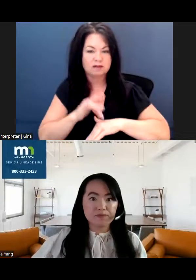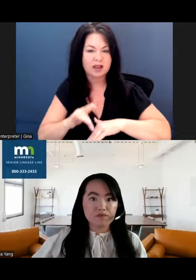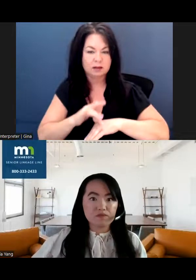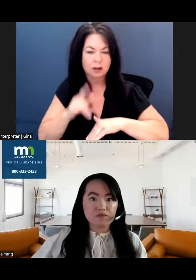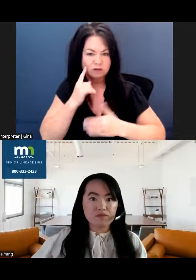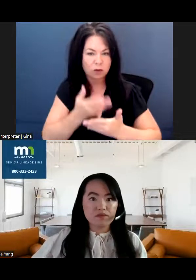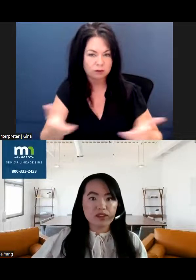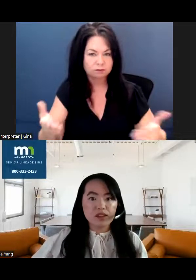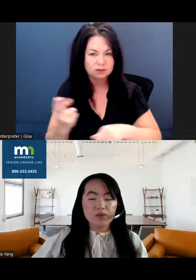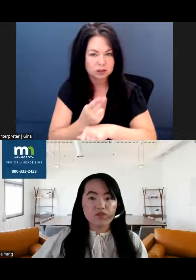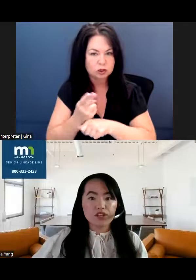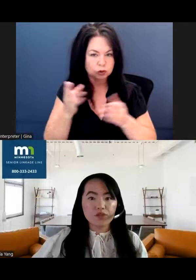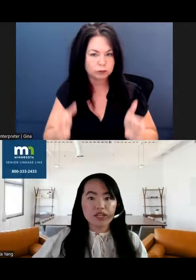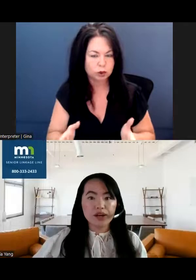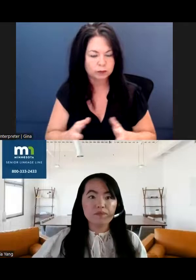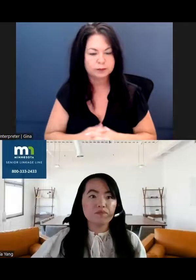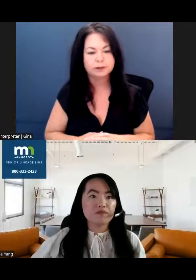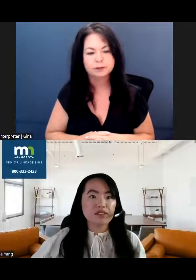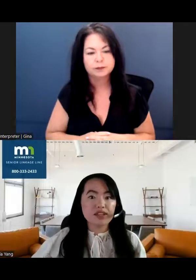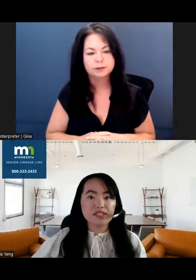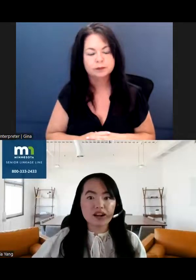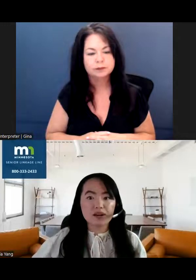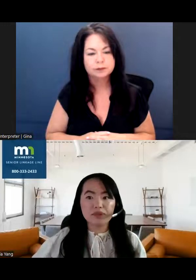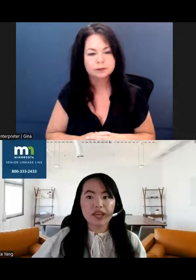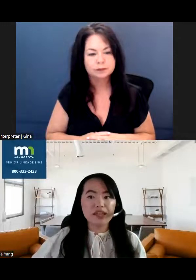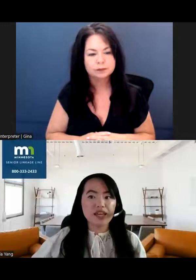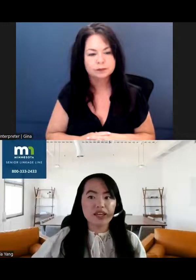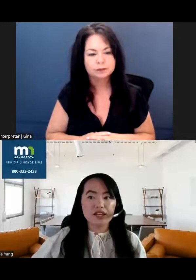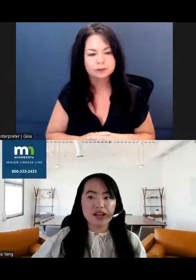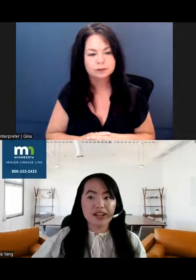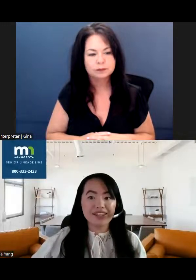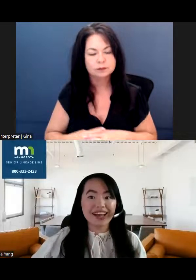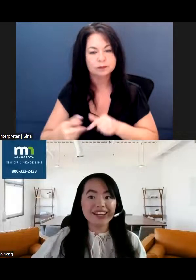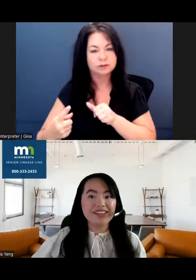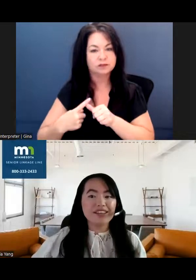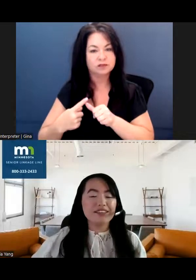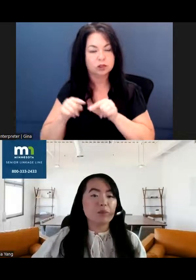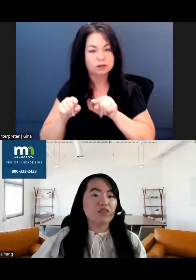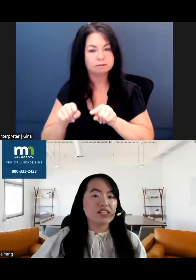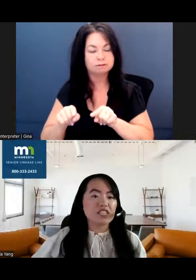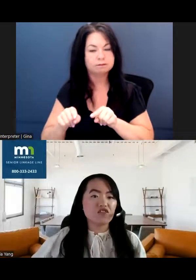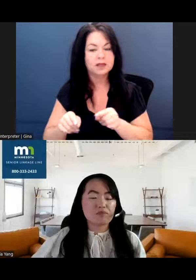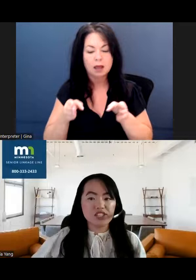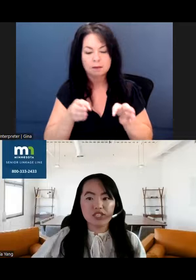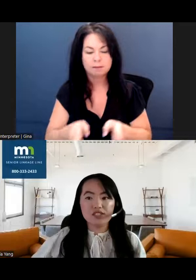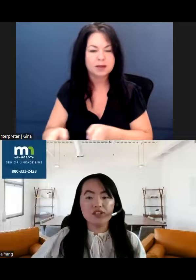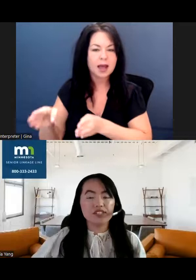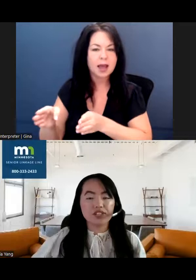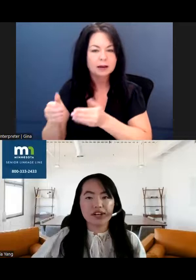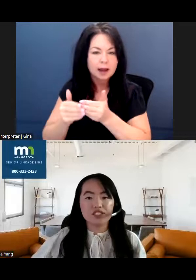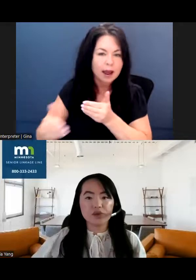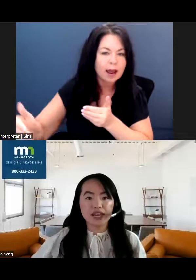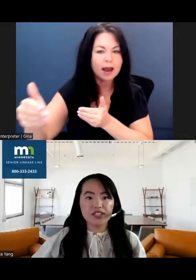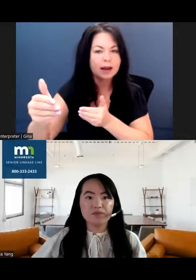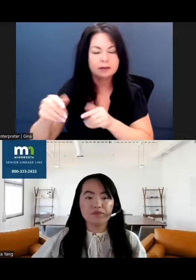hand. With the first one here, it is our Planning Ahead guide that provides information to